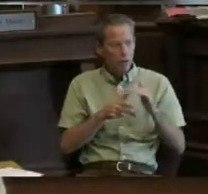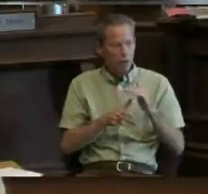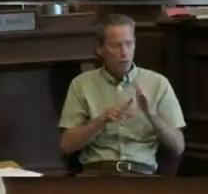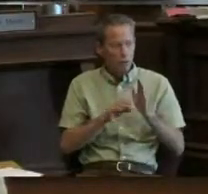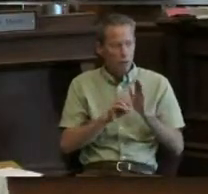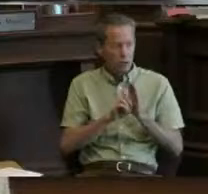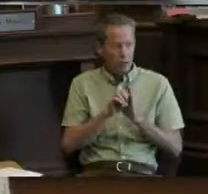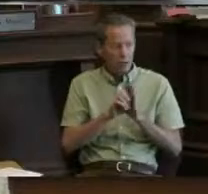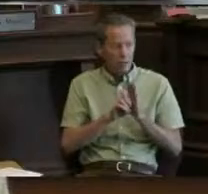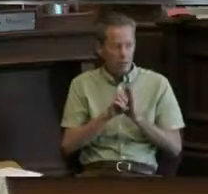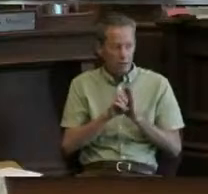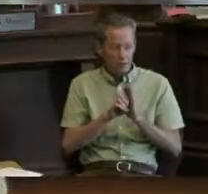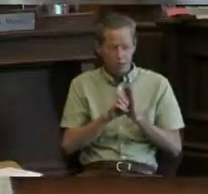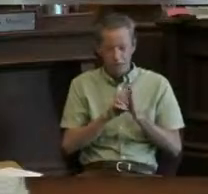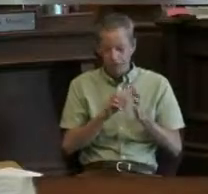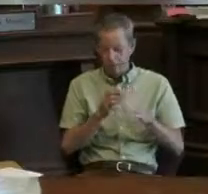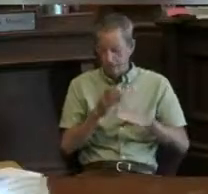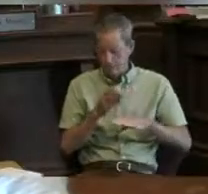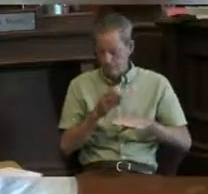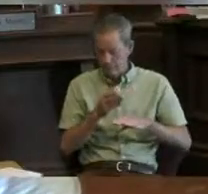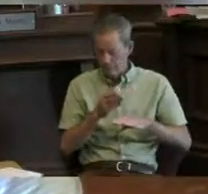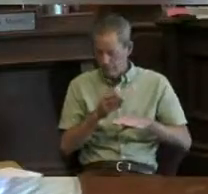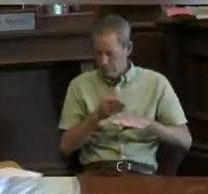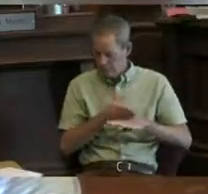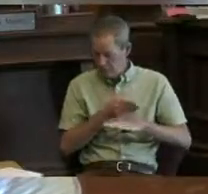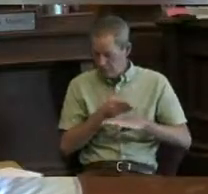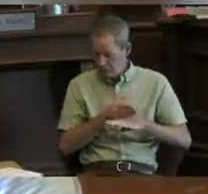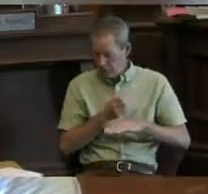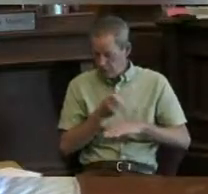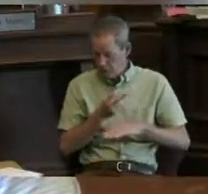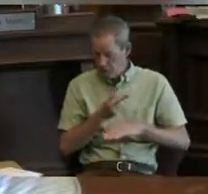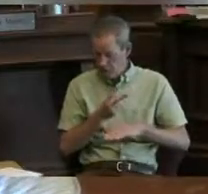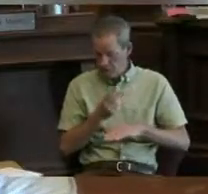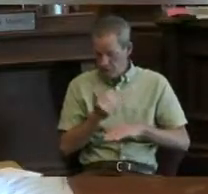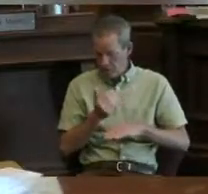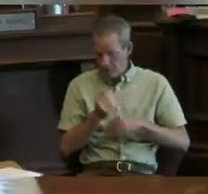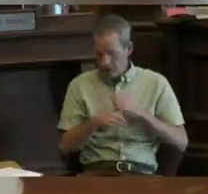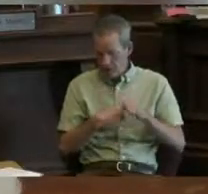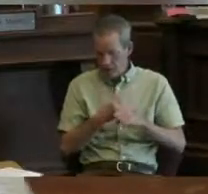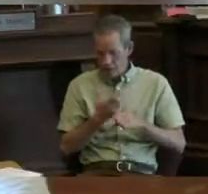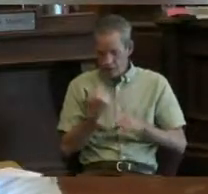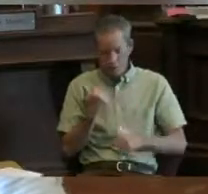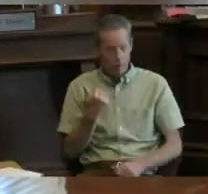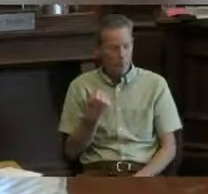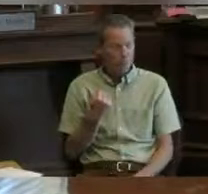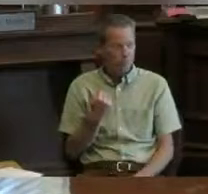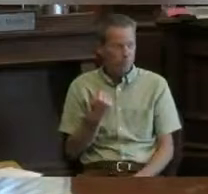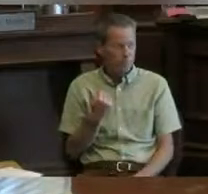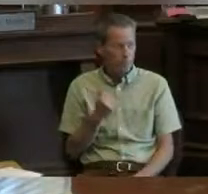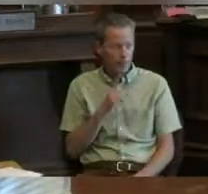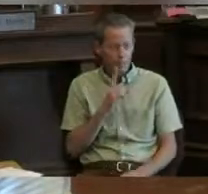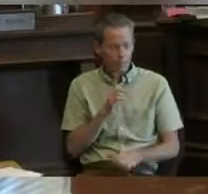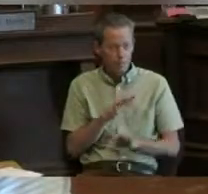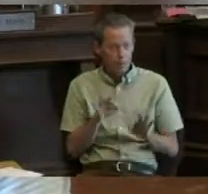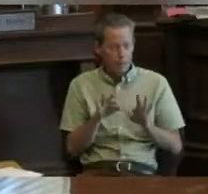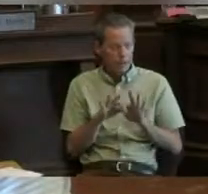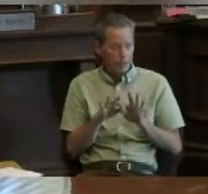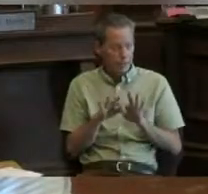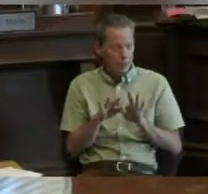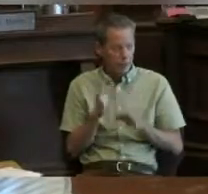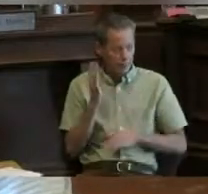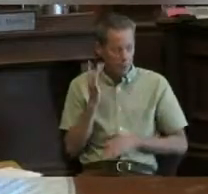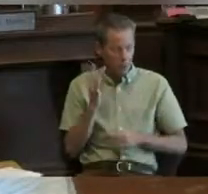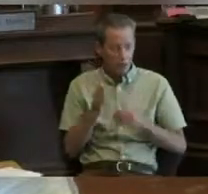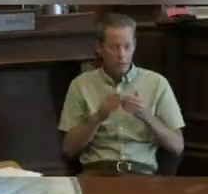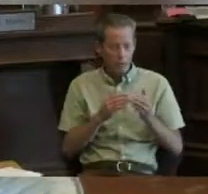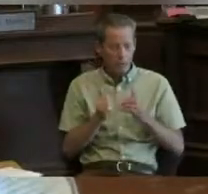probably 12 to 15 years ago now. They took, well, I'll say 10 to 12 years ago. It was pretty significant only because,